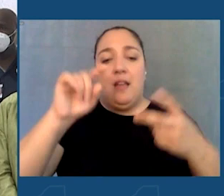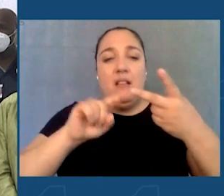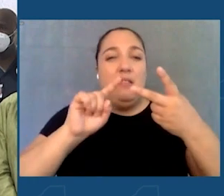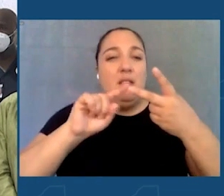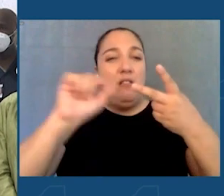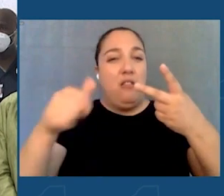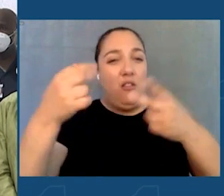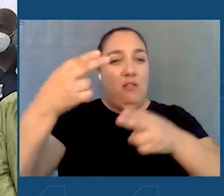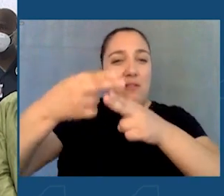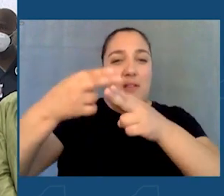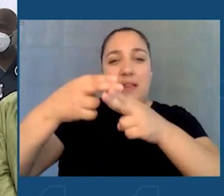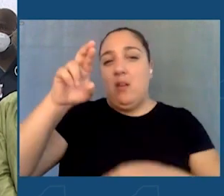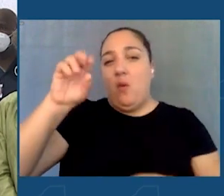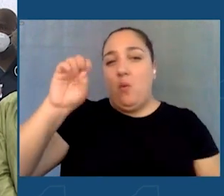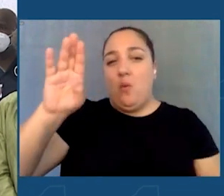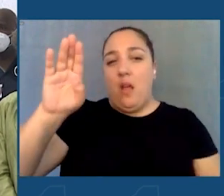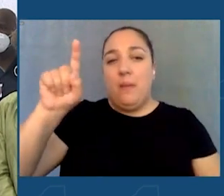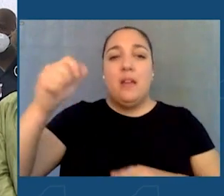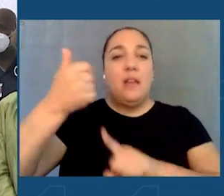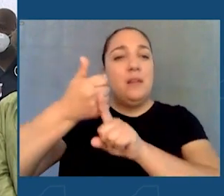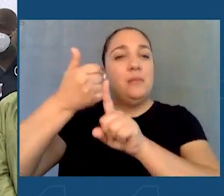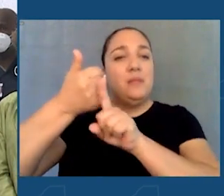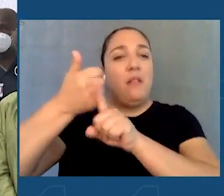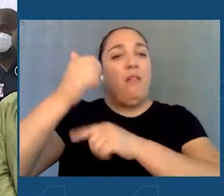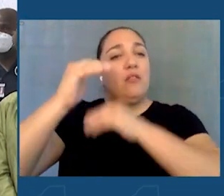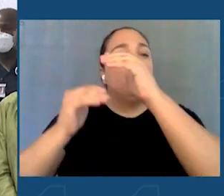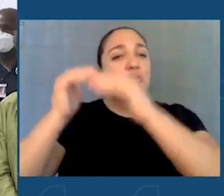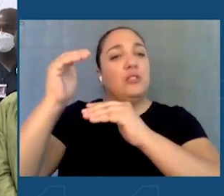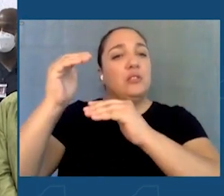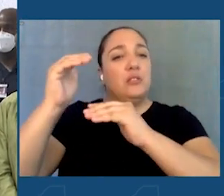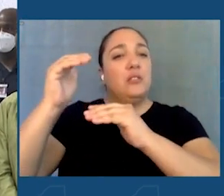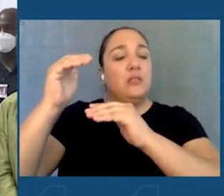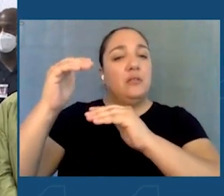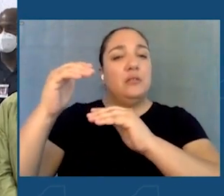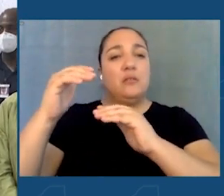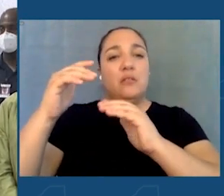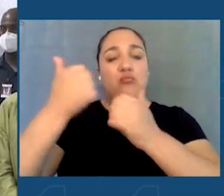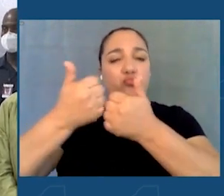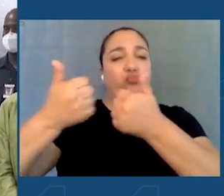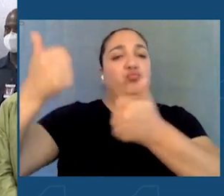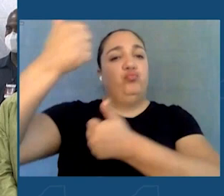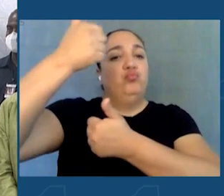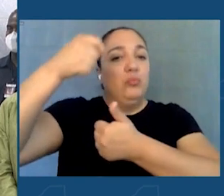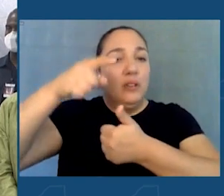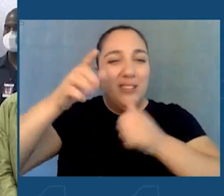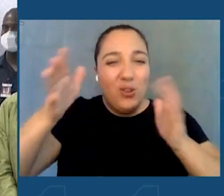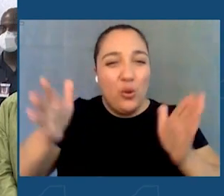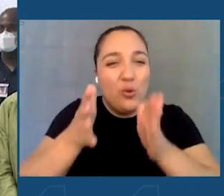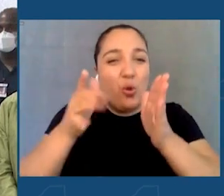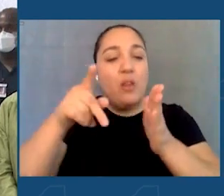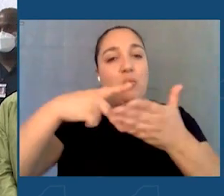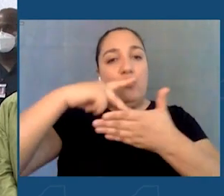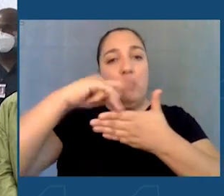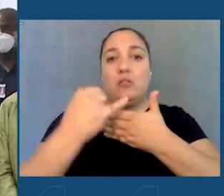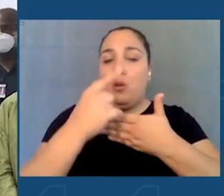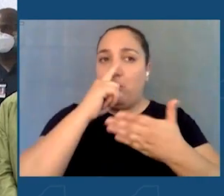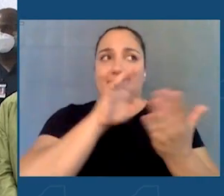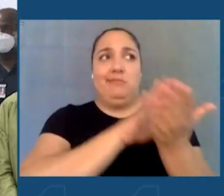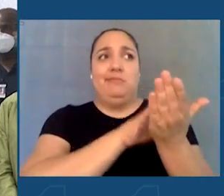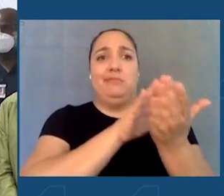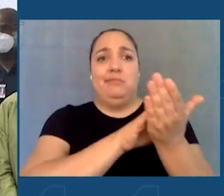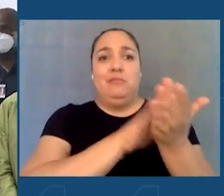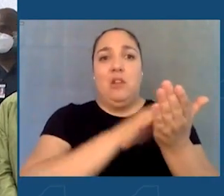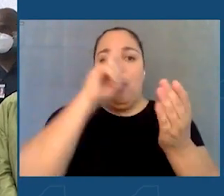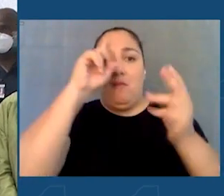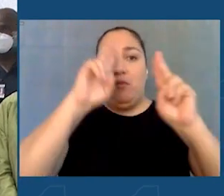construction executive and the man who is driving this project with so many people. Big shout out to the unionized building